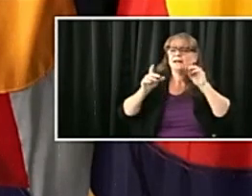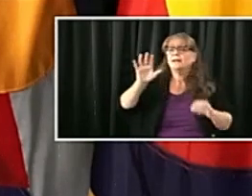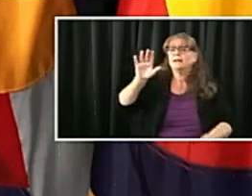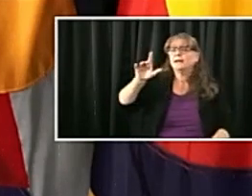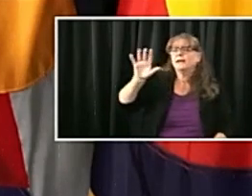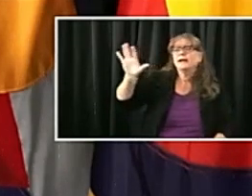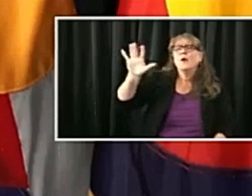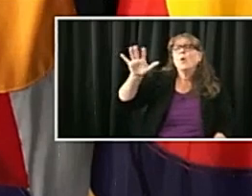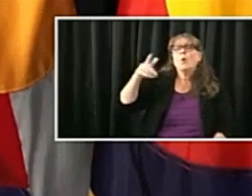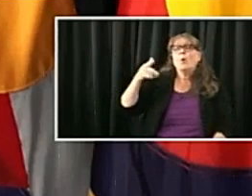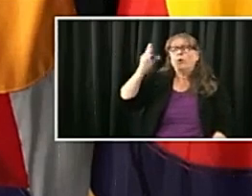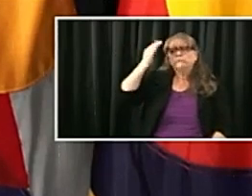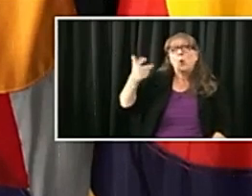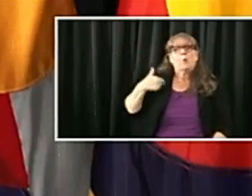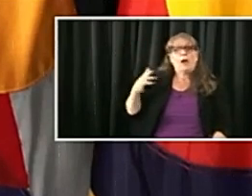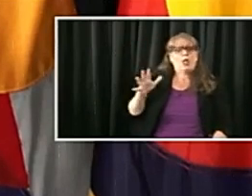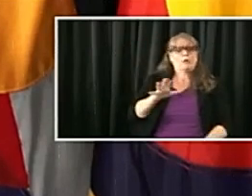measures.